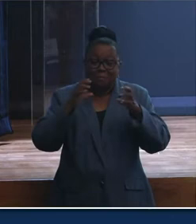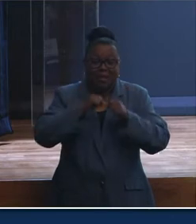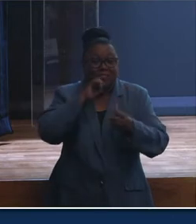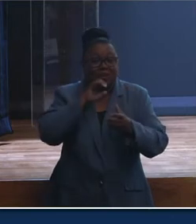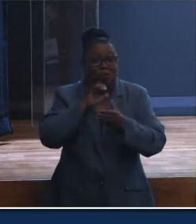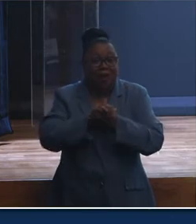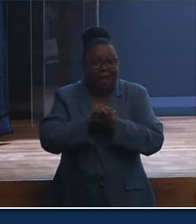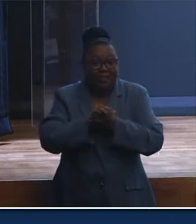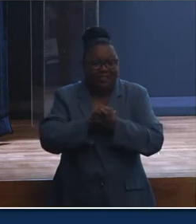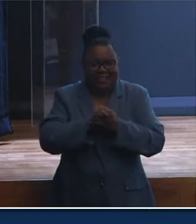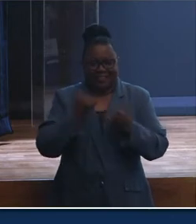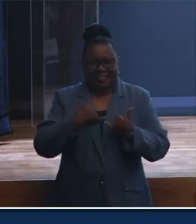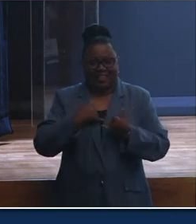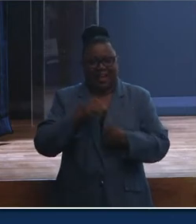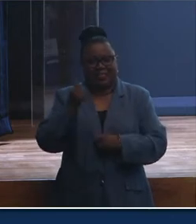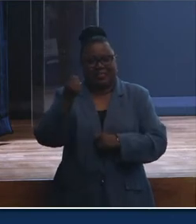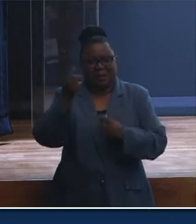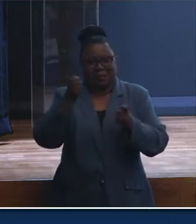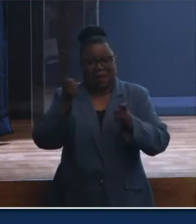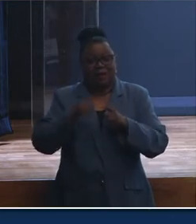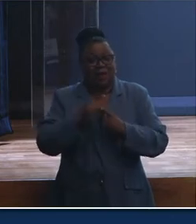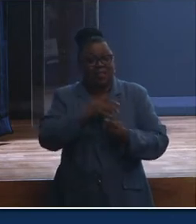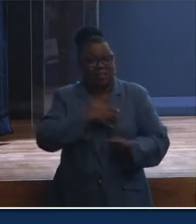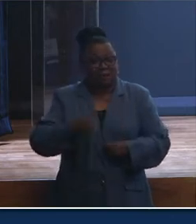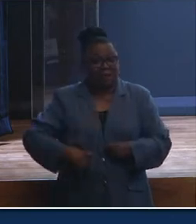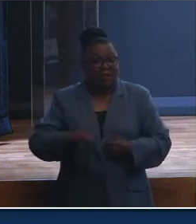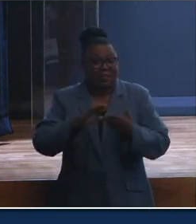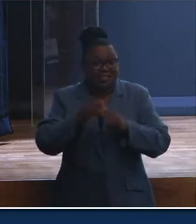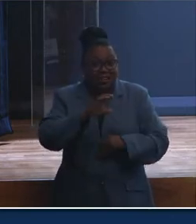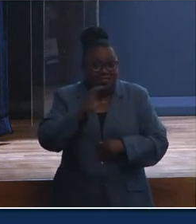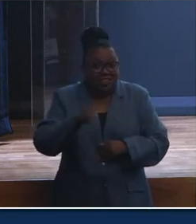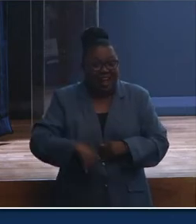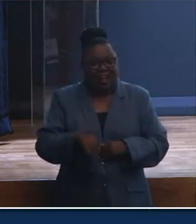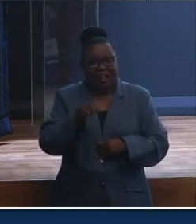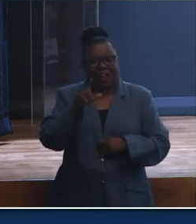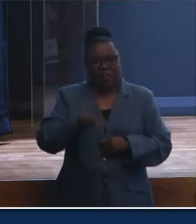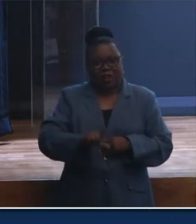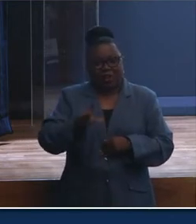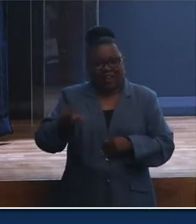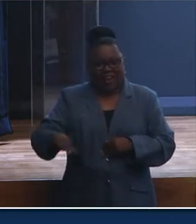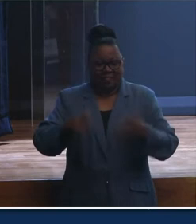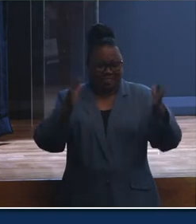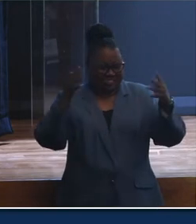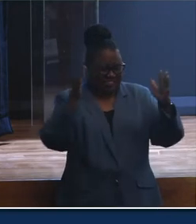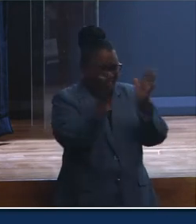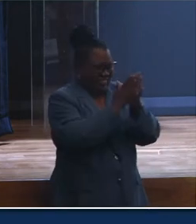wife, today's moderator, the mayor of the city of Chicago, Lori Lightfoot.